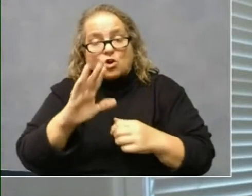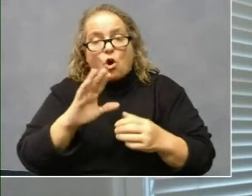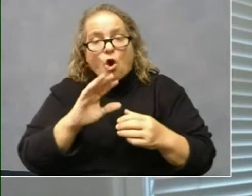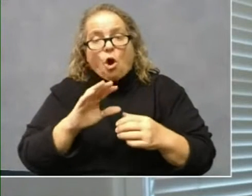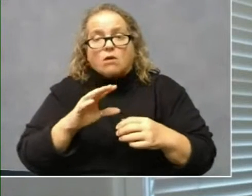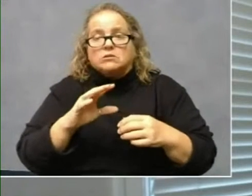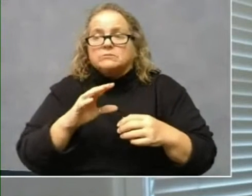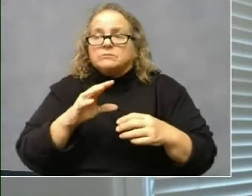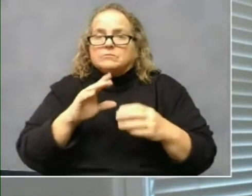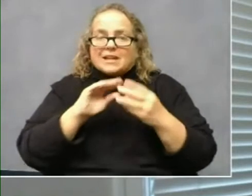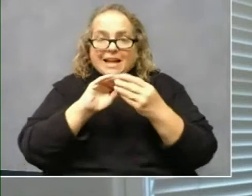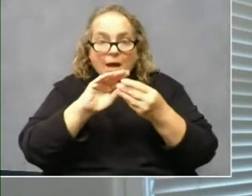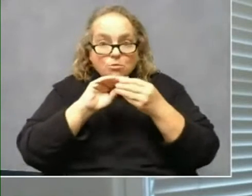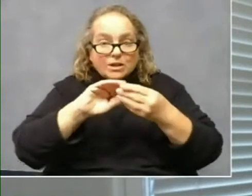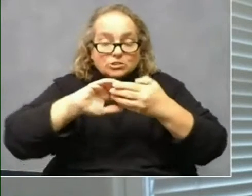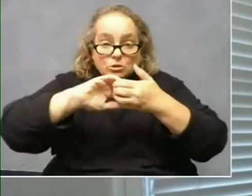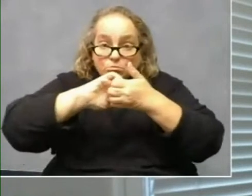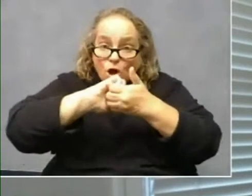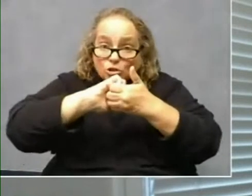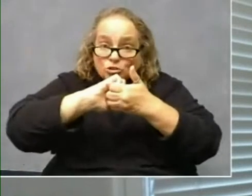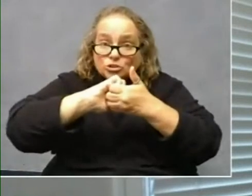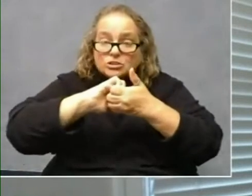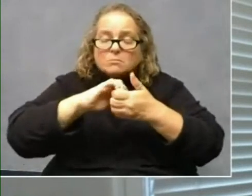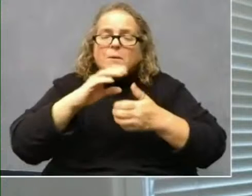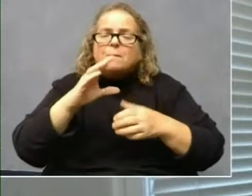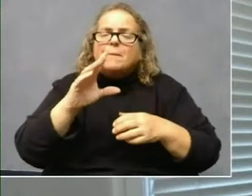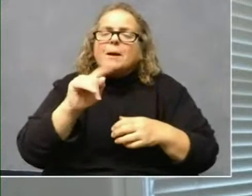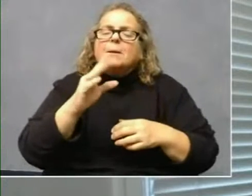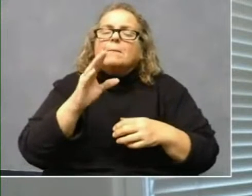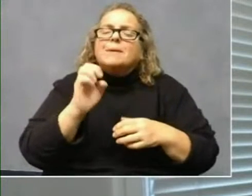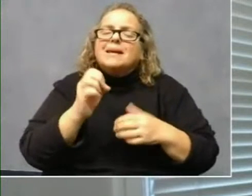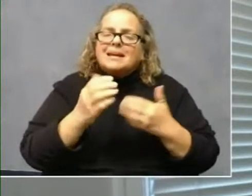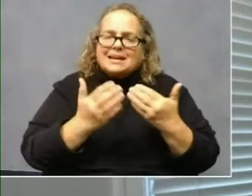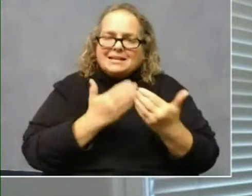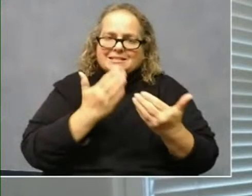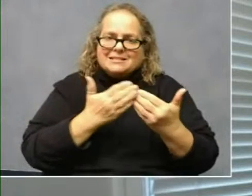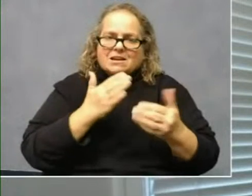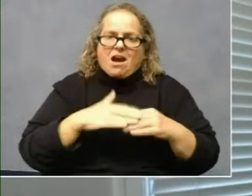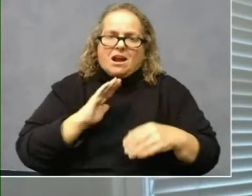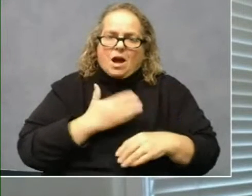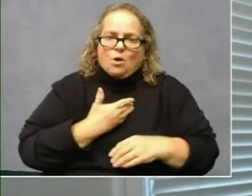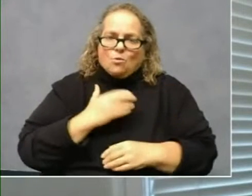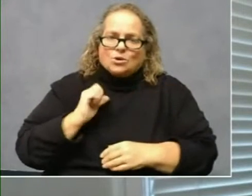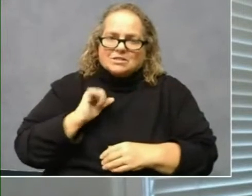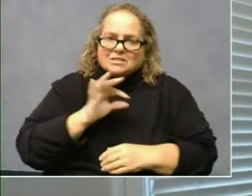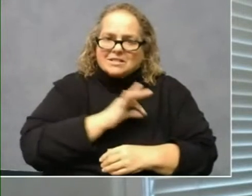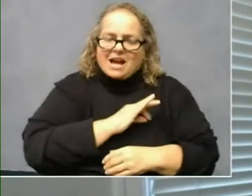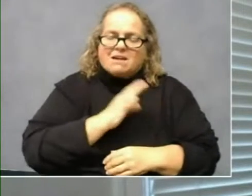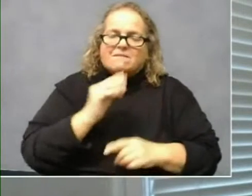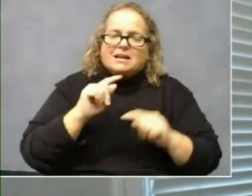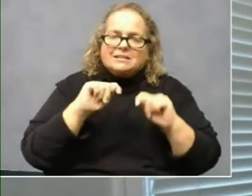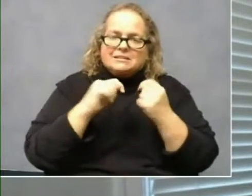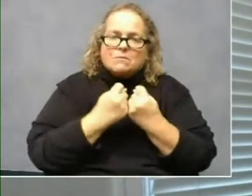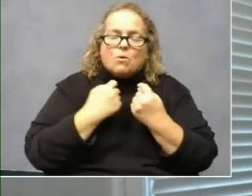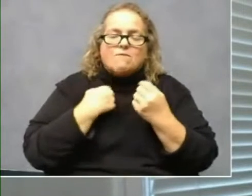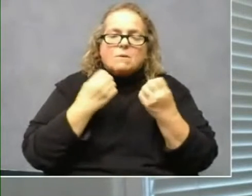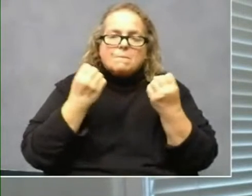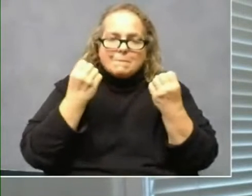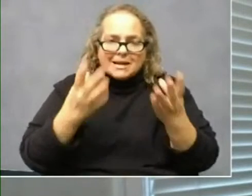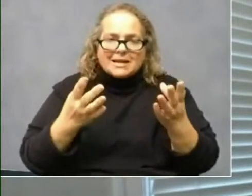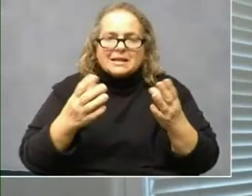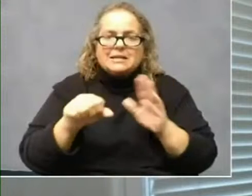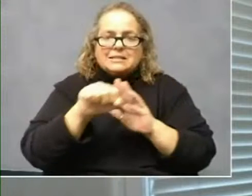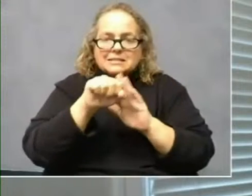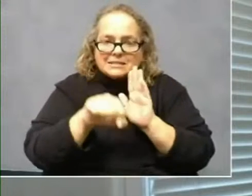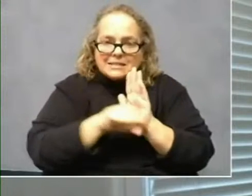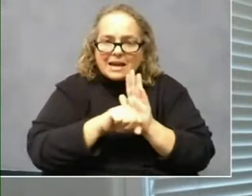little bit gentle with our team and our staff. We've got a lot of state employees and a lot of local employees, but I'm thinking about my state employees that I